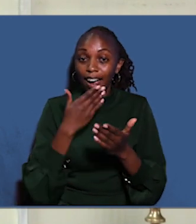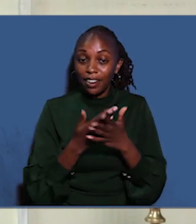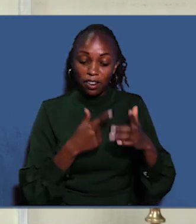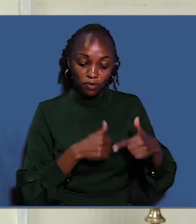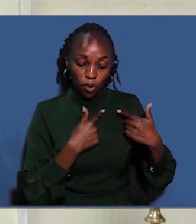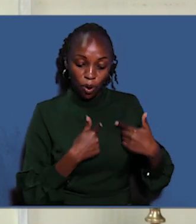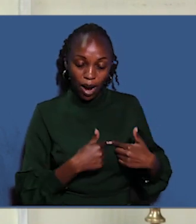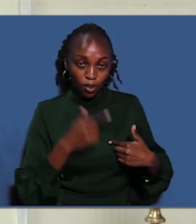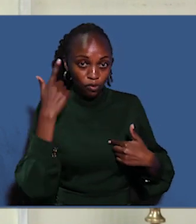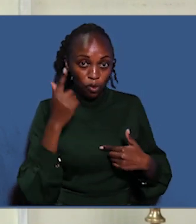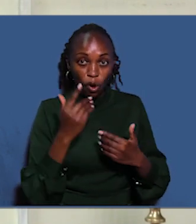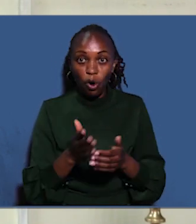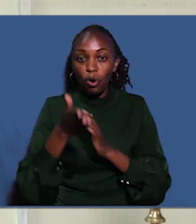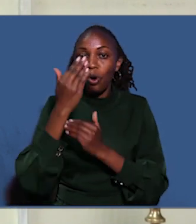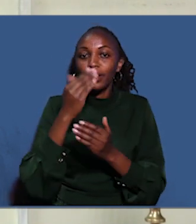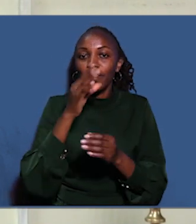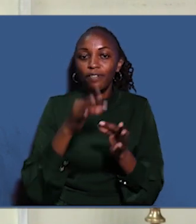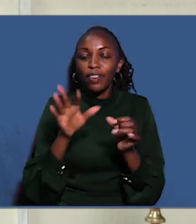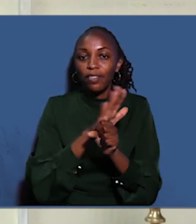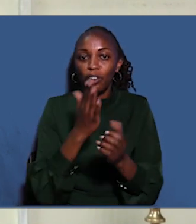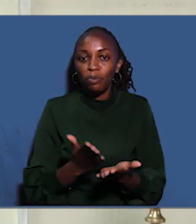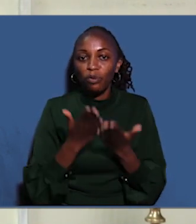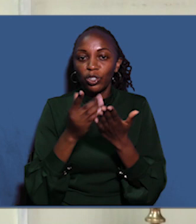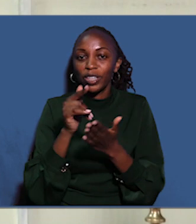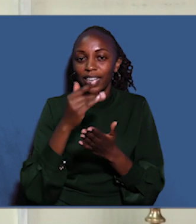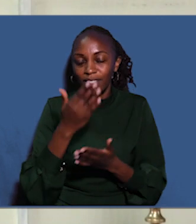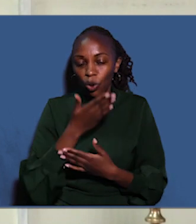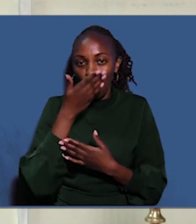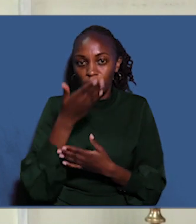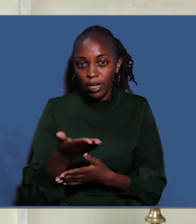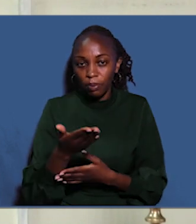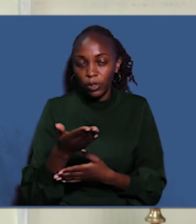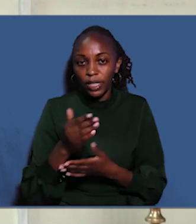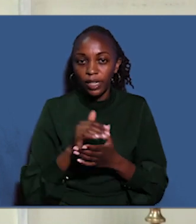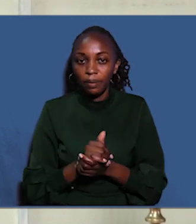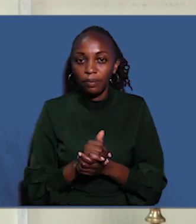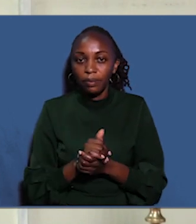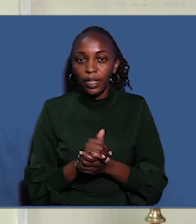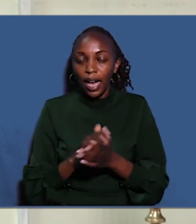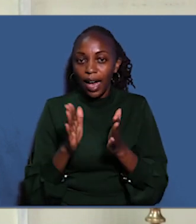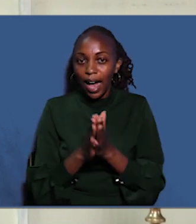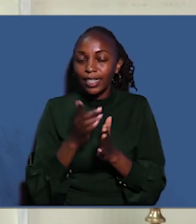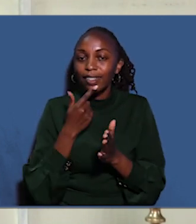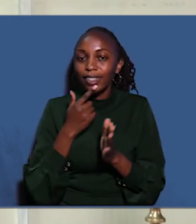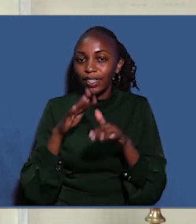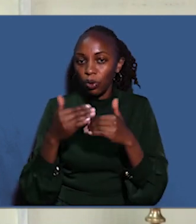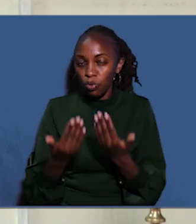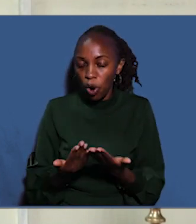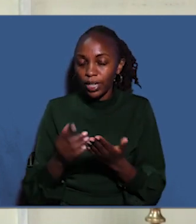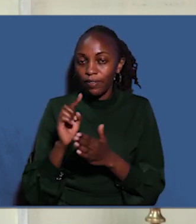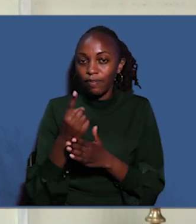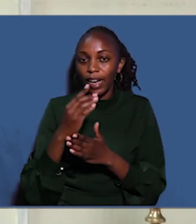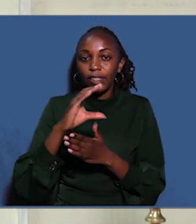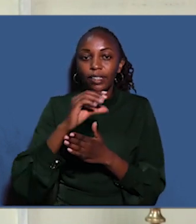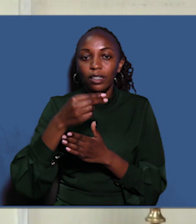heart for God's faithful provision. That is your response. That is your response. And he says in